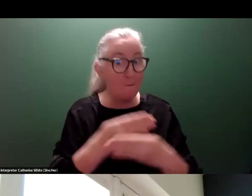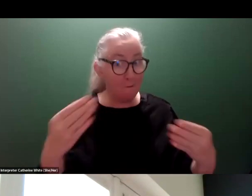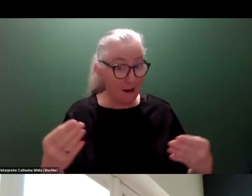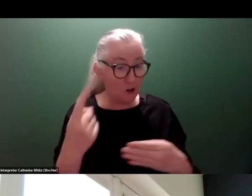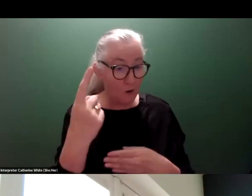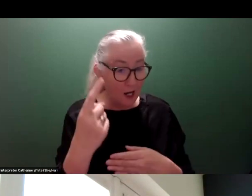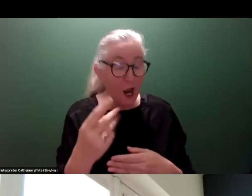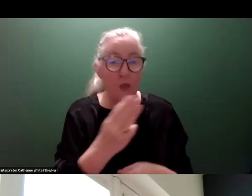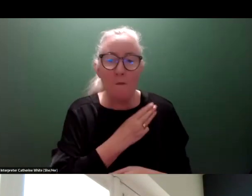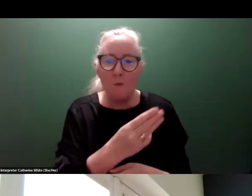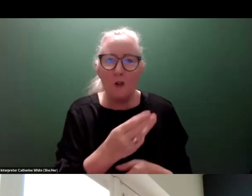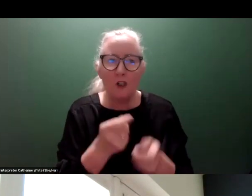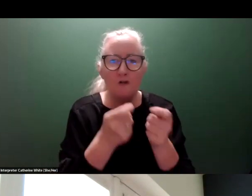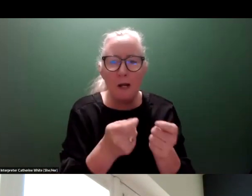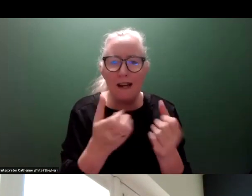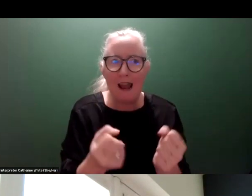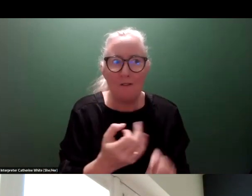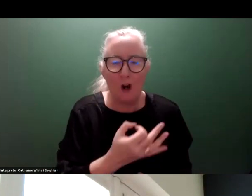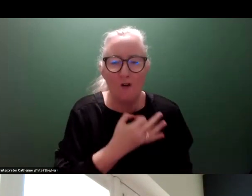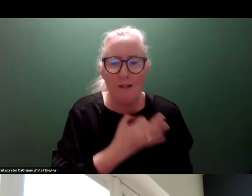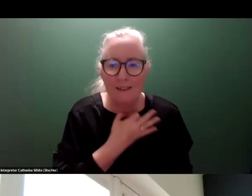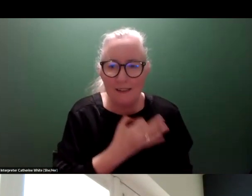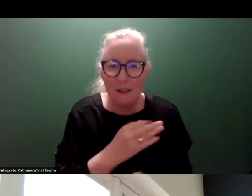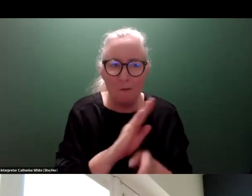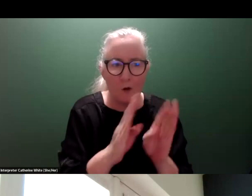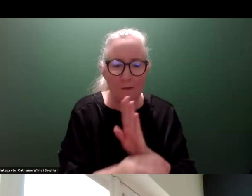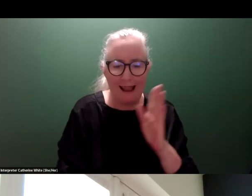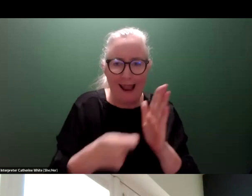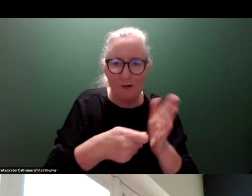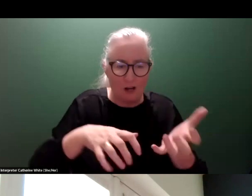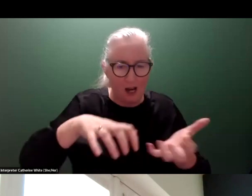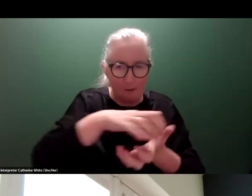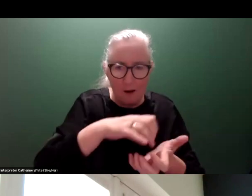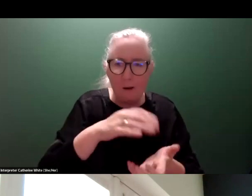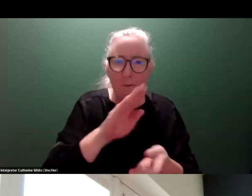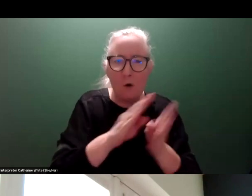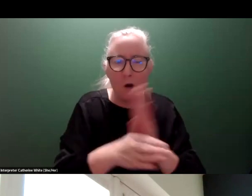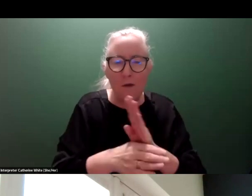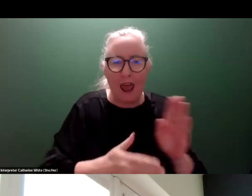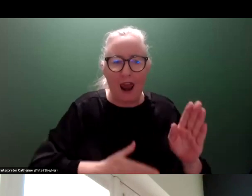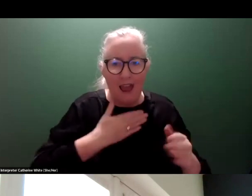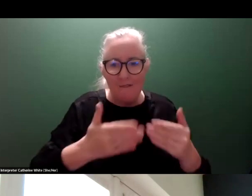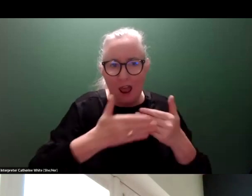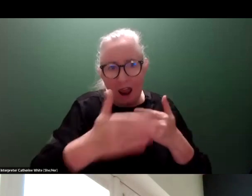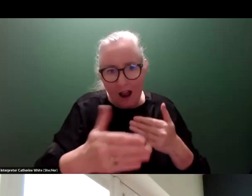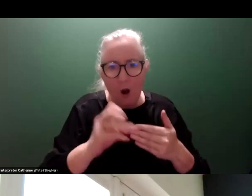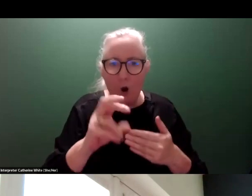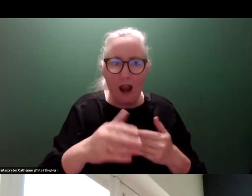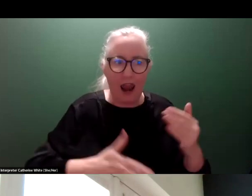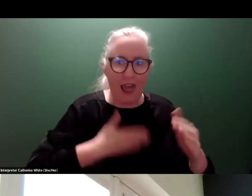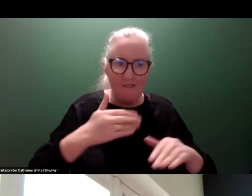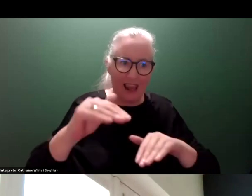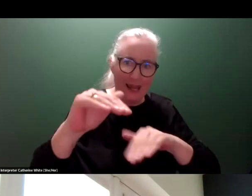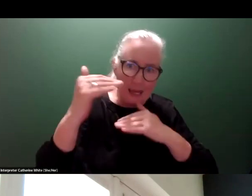treatment carries a risk of significant complications that may have lifelong adverse or life-limiting consequences for